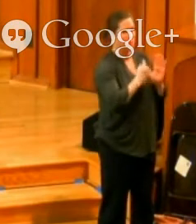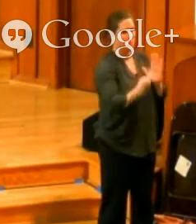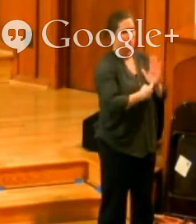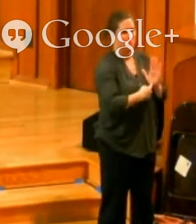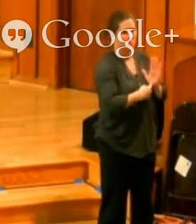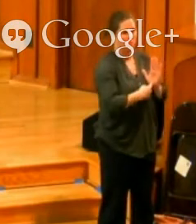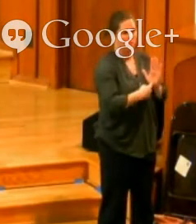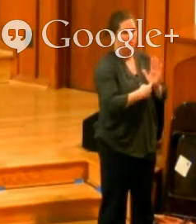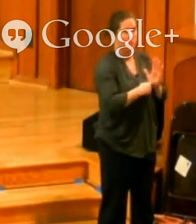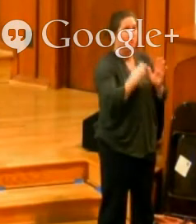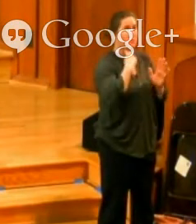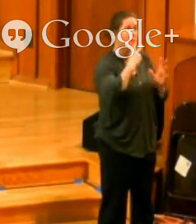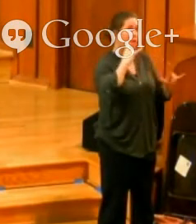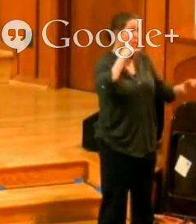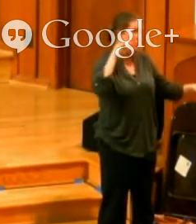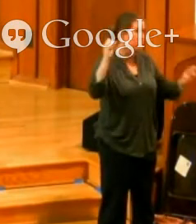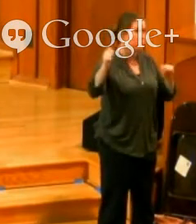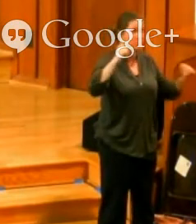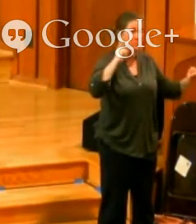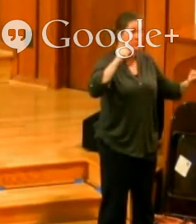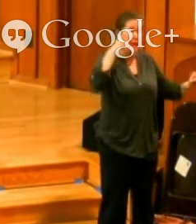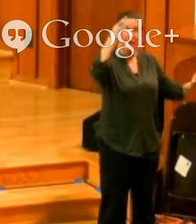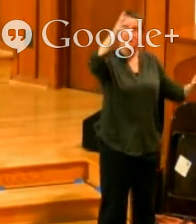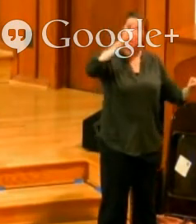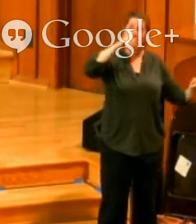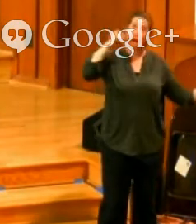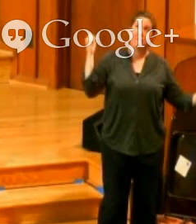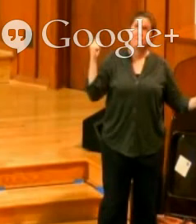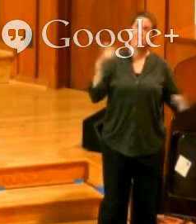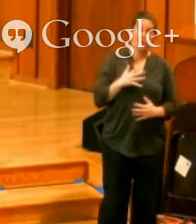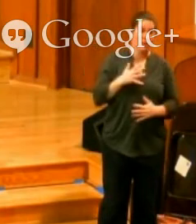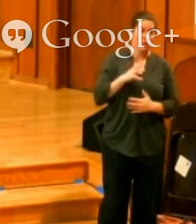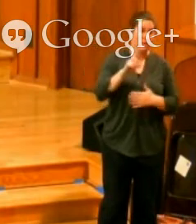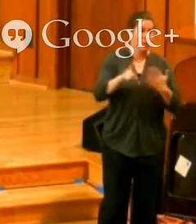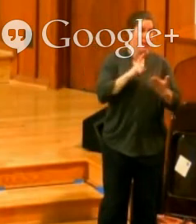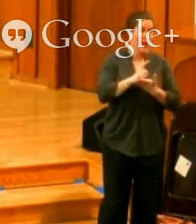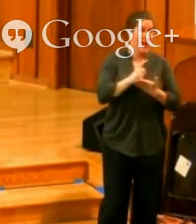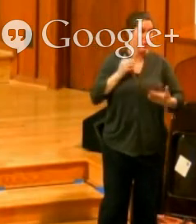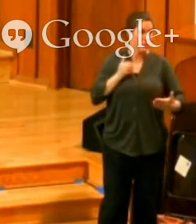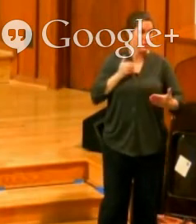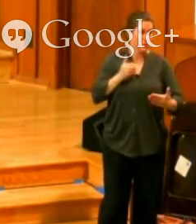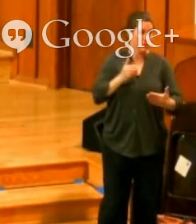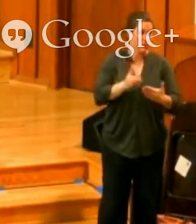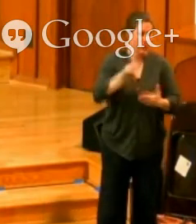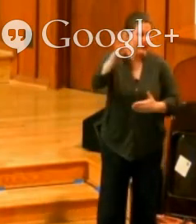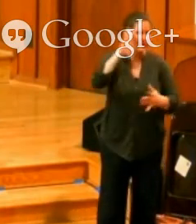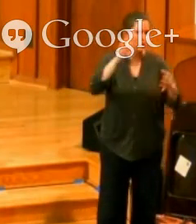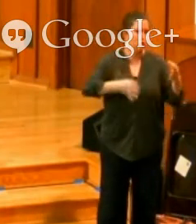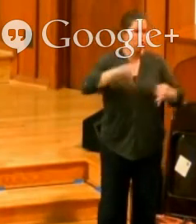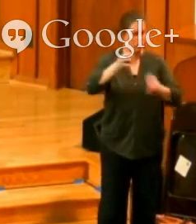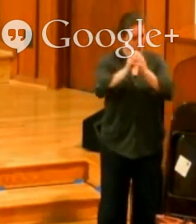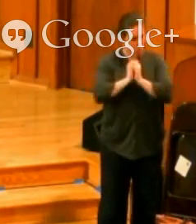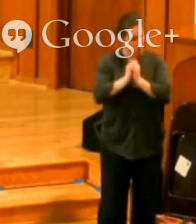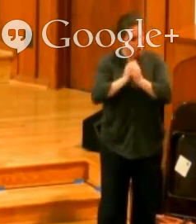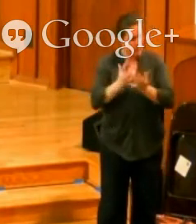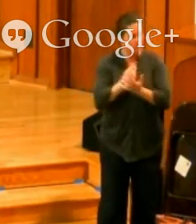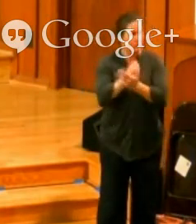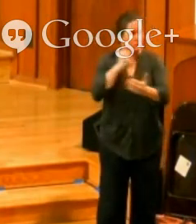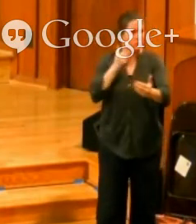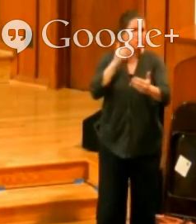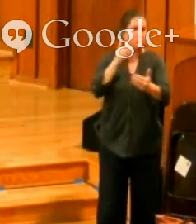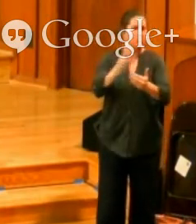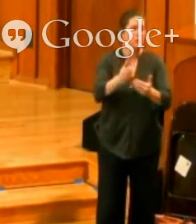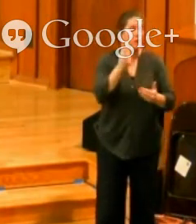with a loud voice, fear God and give glory to him, for the hour of his what has come? His judgment has come, and worship him. Notice this. It's not saying